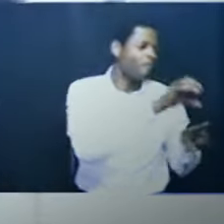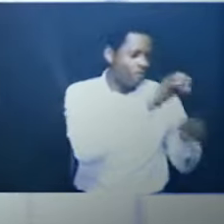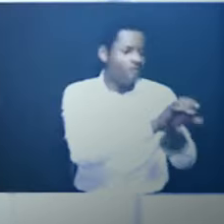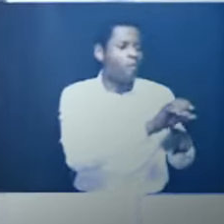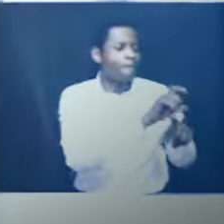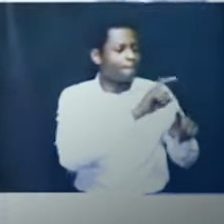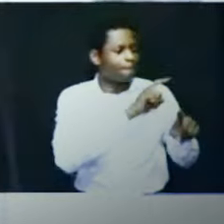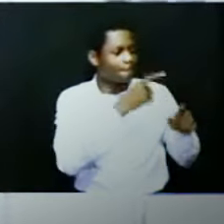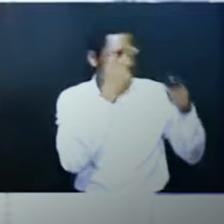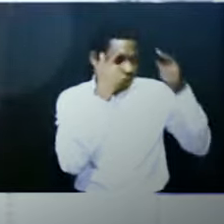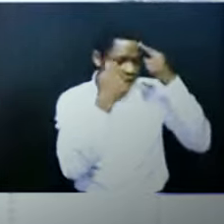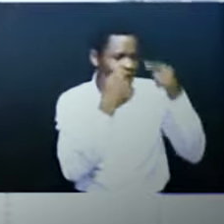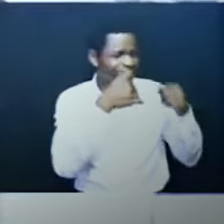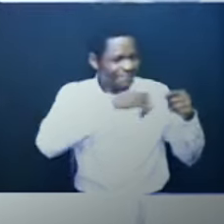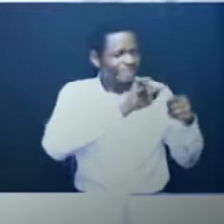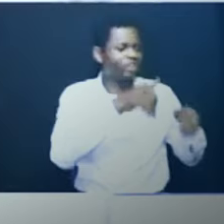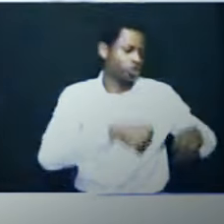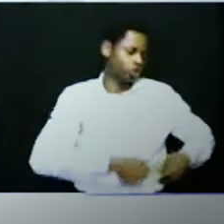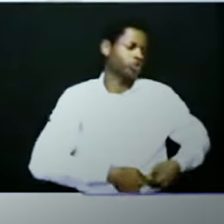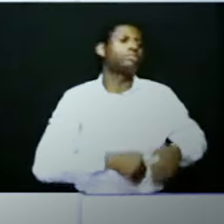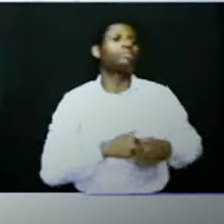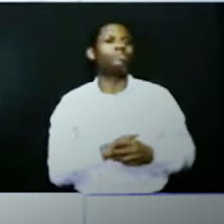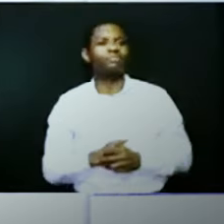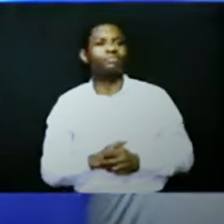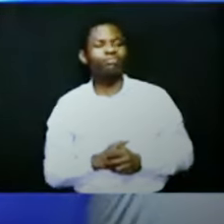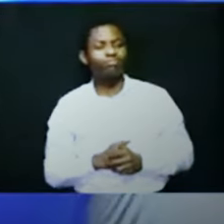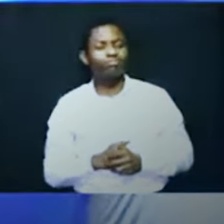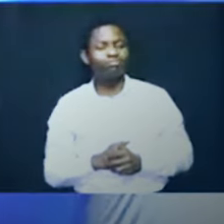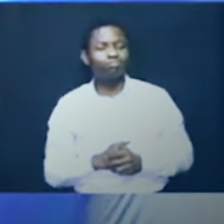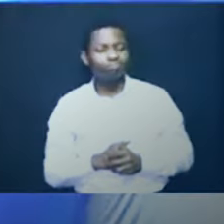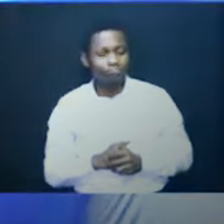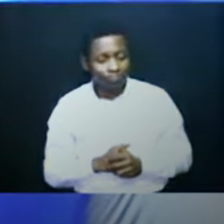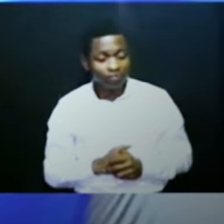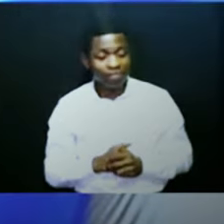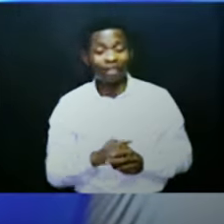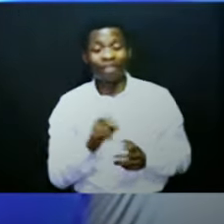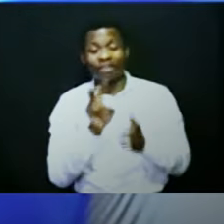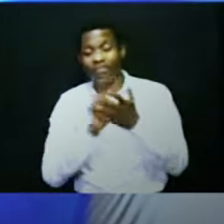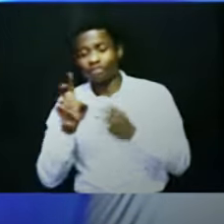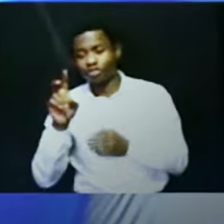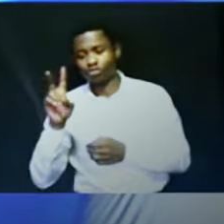or Trinity, when you said your Yakuano. Now, verse 2 says that the heir is subject to